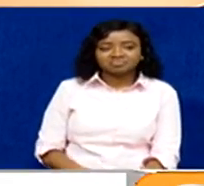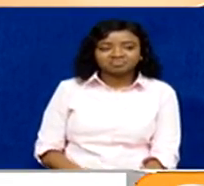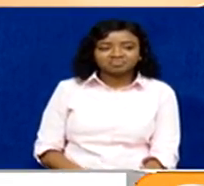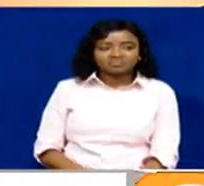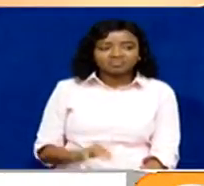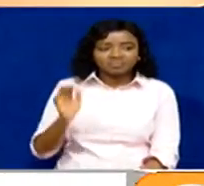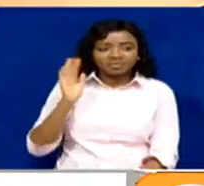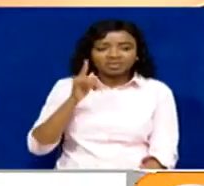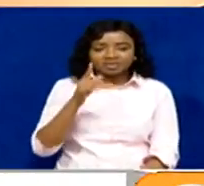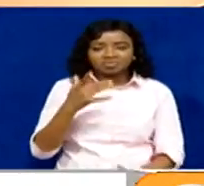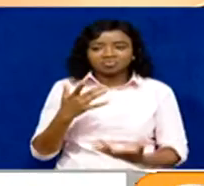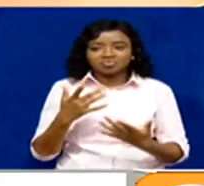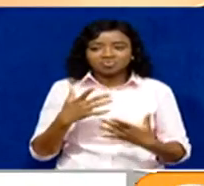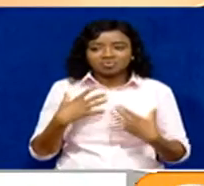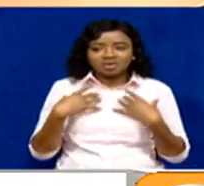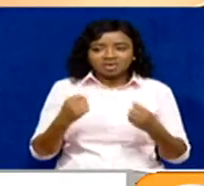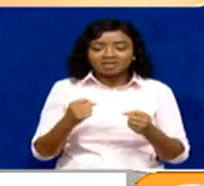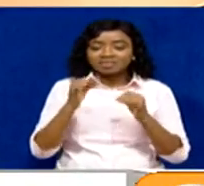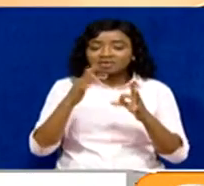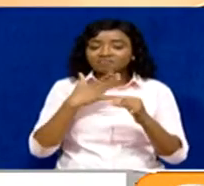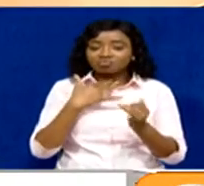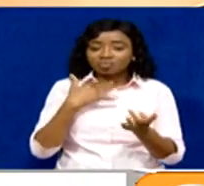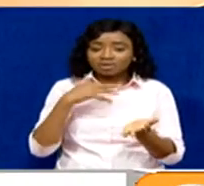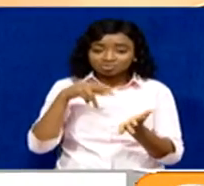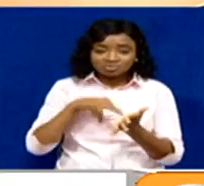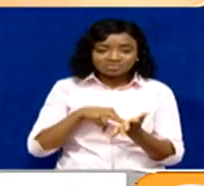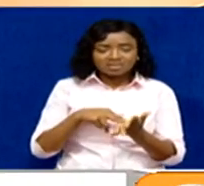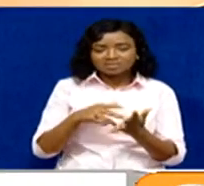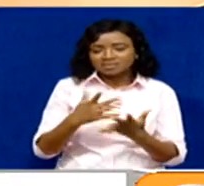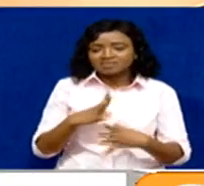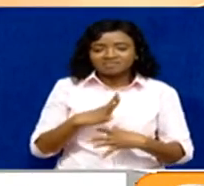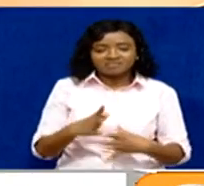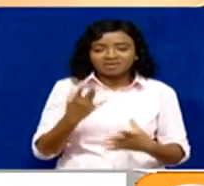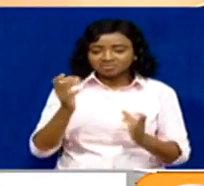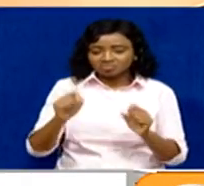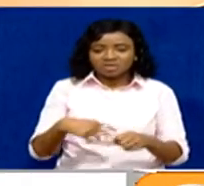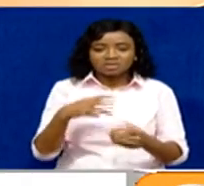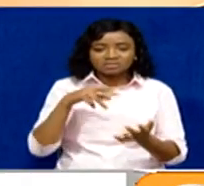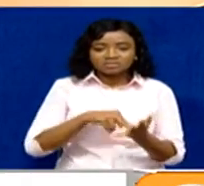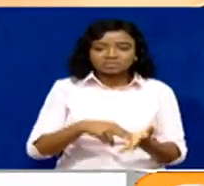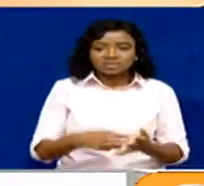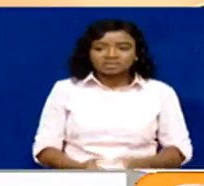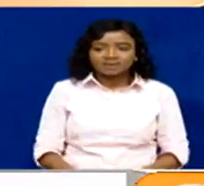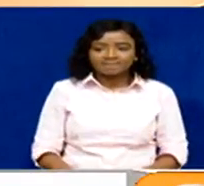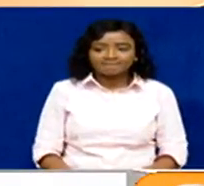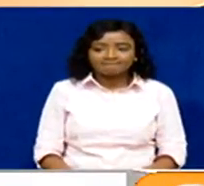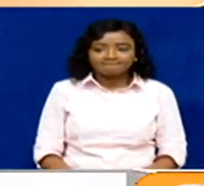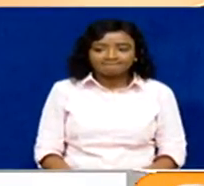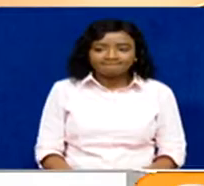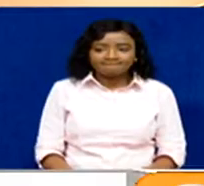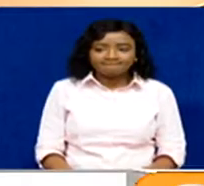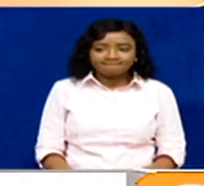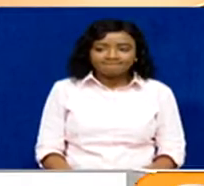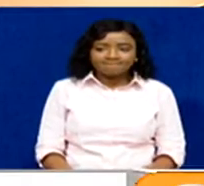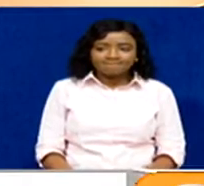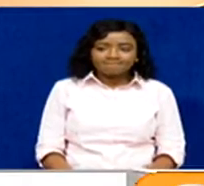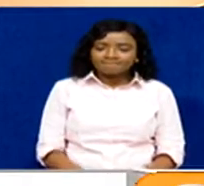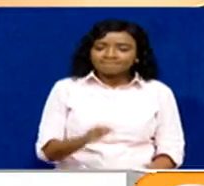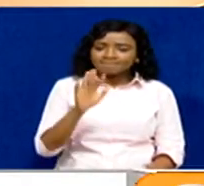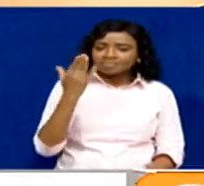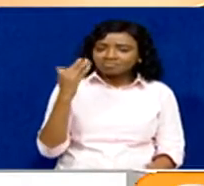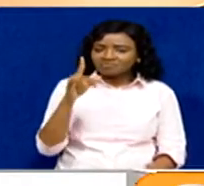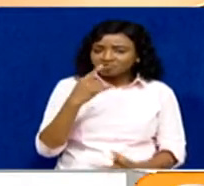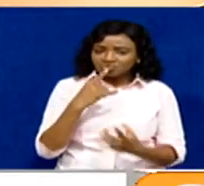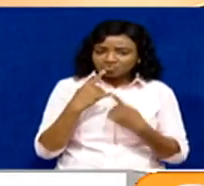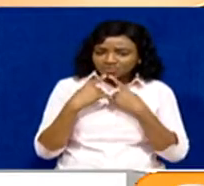stand, it's okay. We will allow you to stand. Thank you. I'll make Thank this you. As painless as possible. So let's get straight into the conversation. You had declared